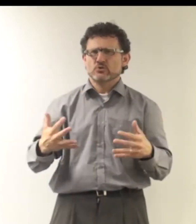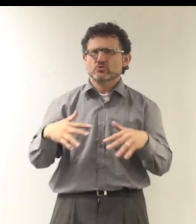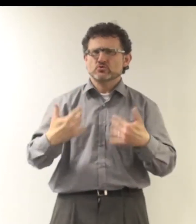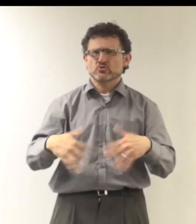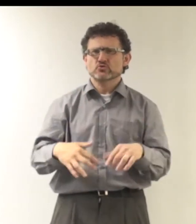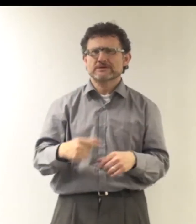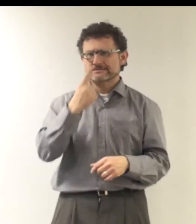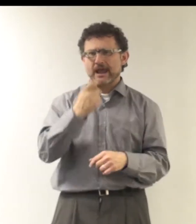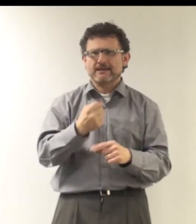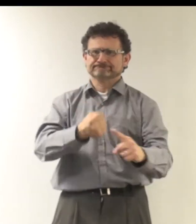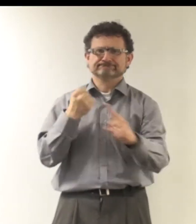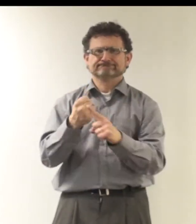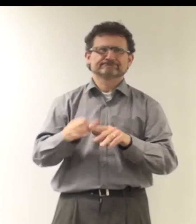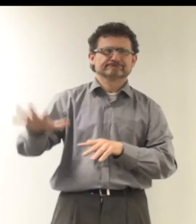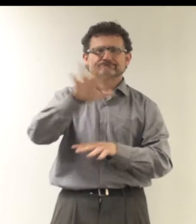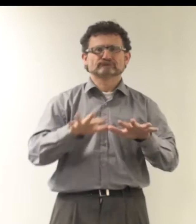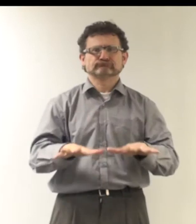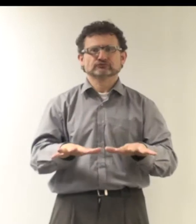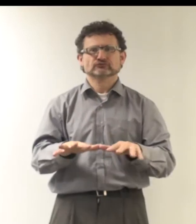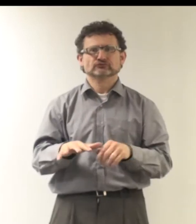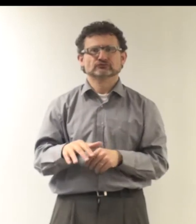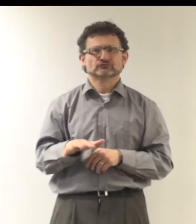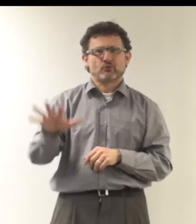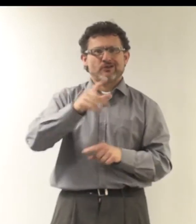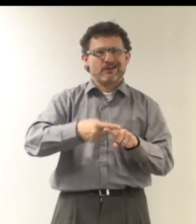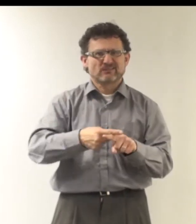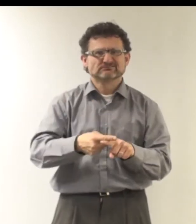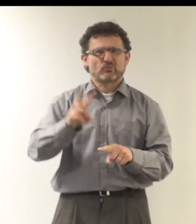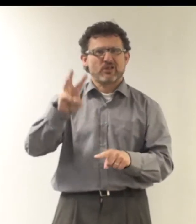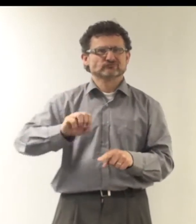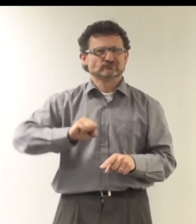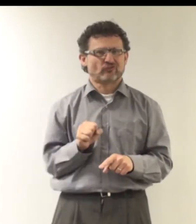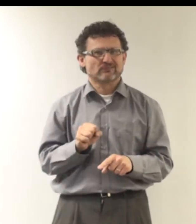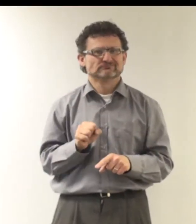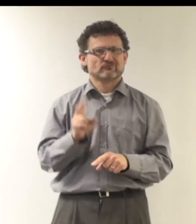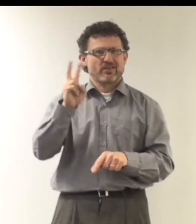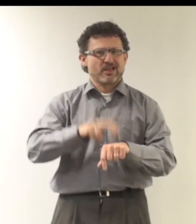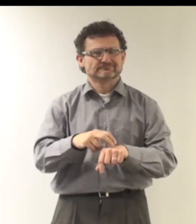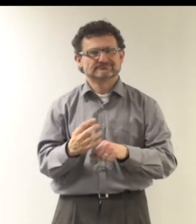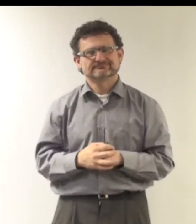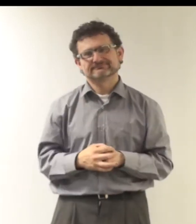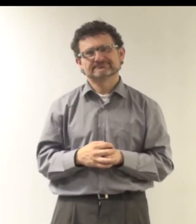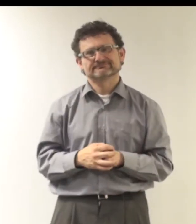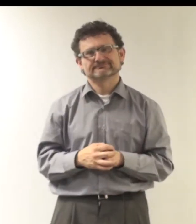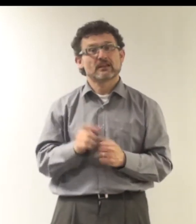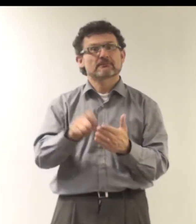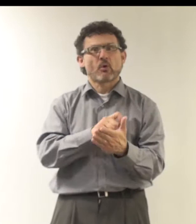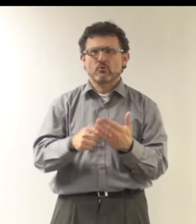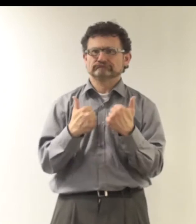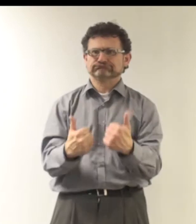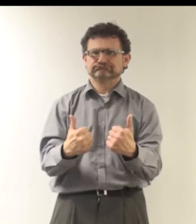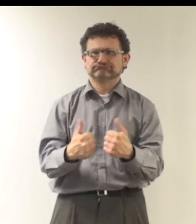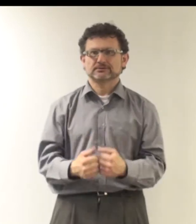the majority of the media there, or many of them, are there. But I'm going to try to make this campaign sound like fun so that you all want to be